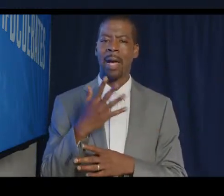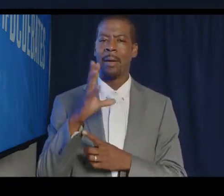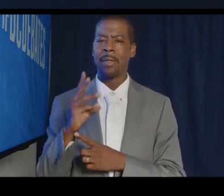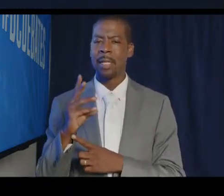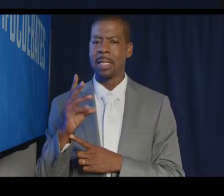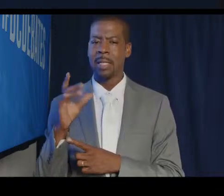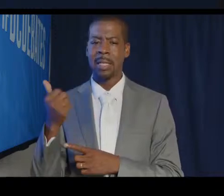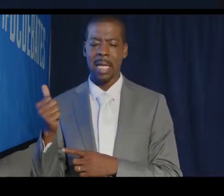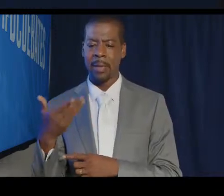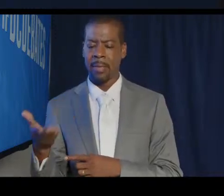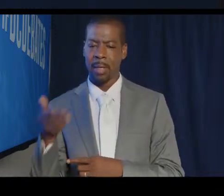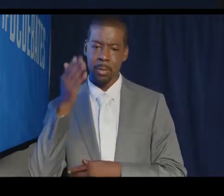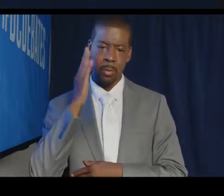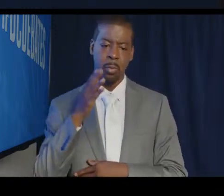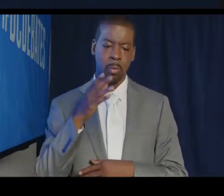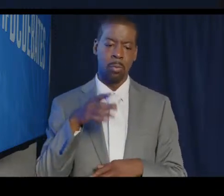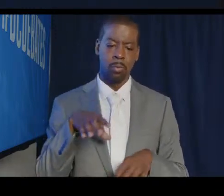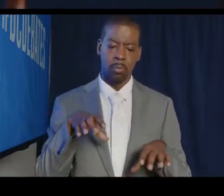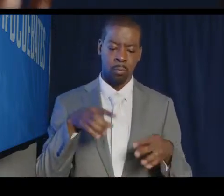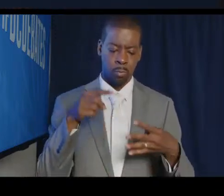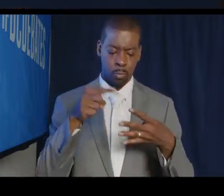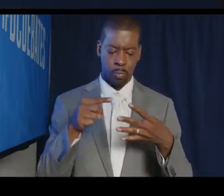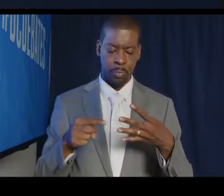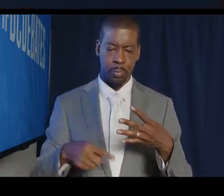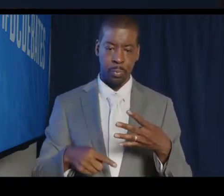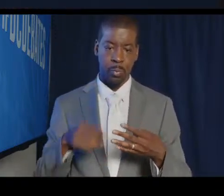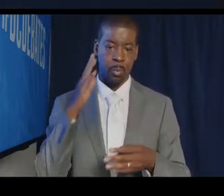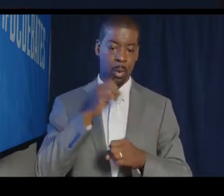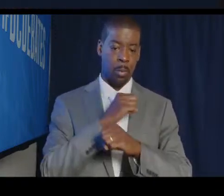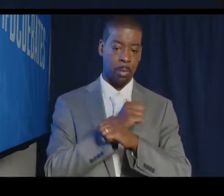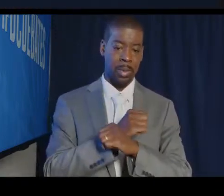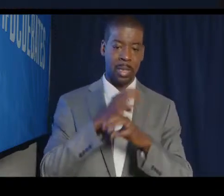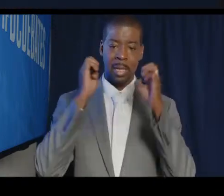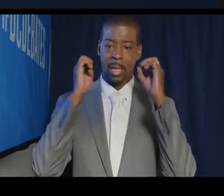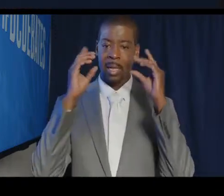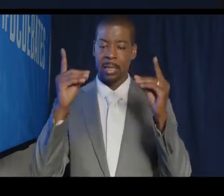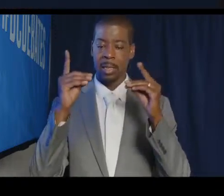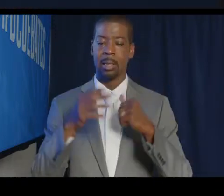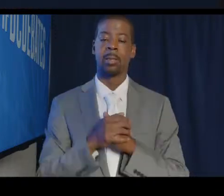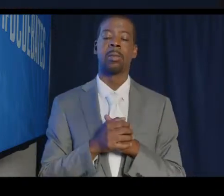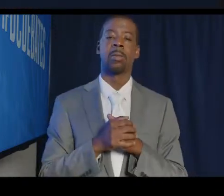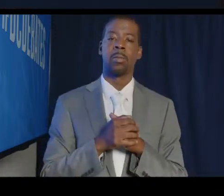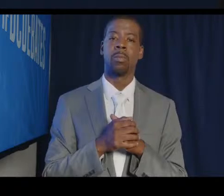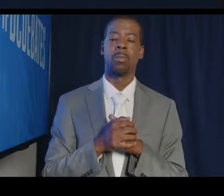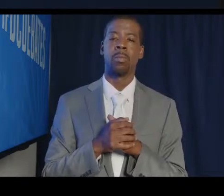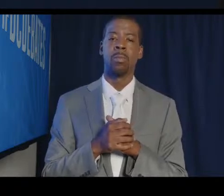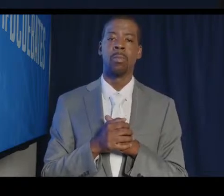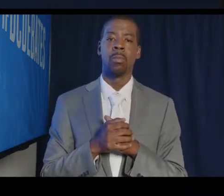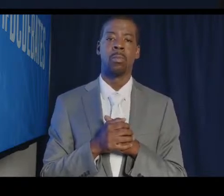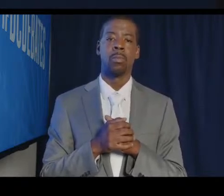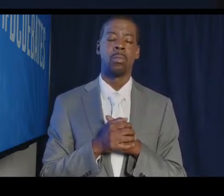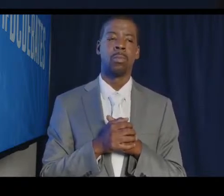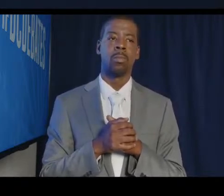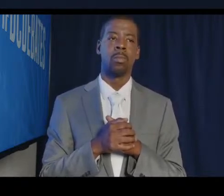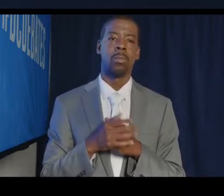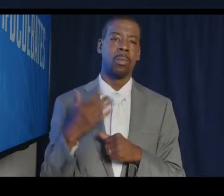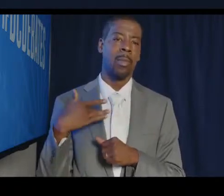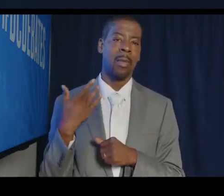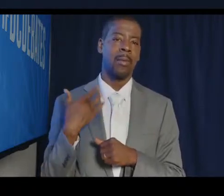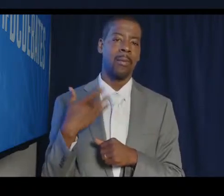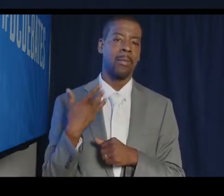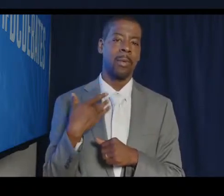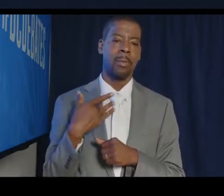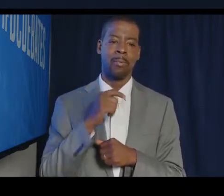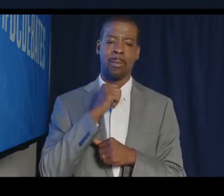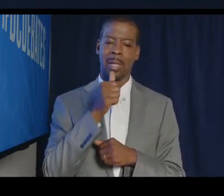going to do? What are we going to say? All right, we're going to protect education, we're going to protect safety net. We could do those things, but I feel like we're not on one